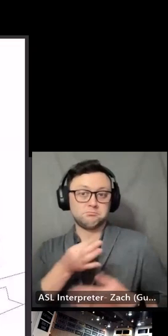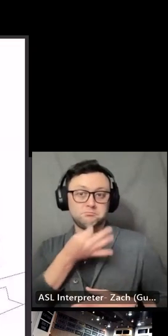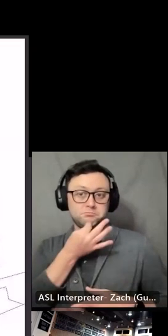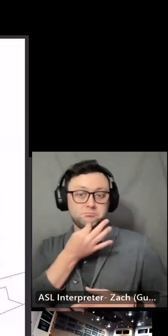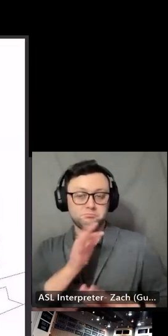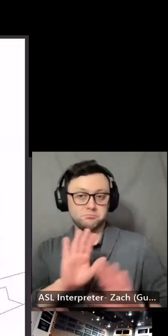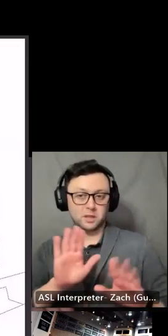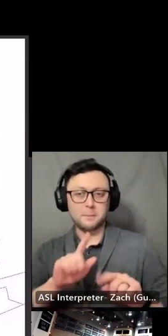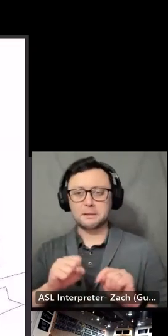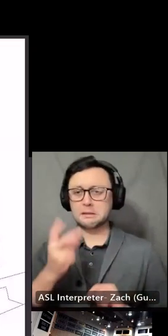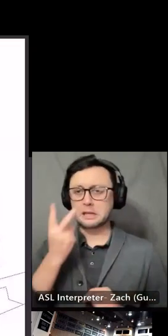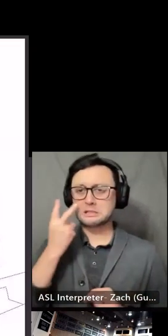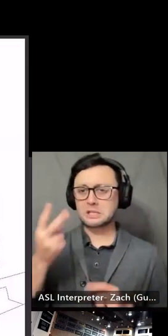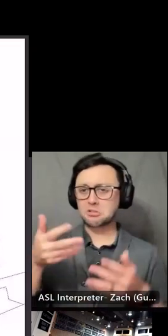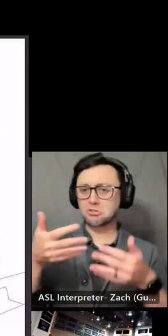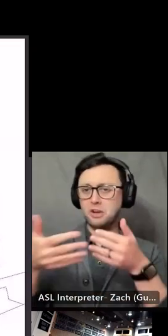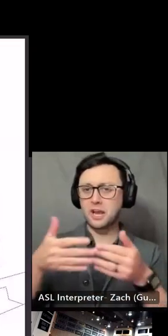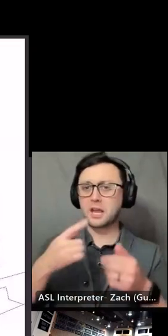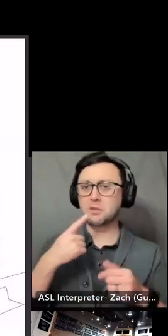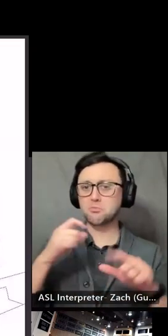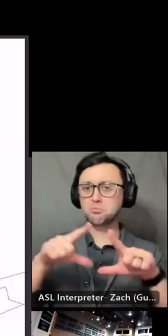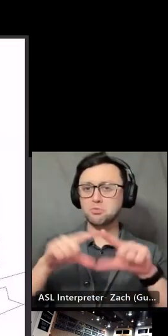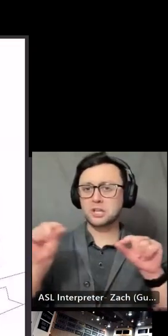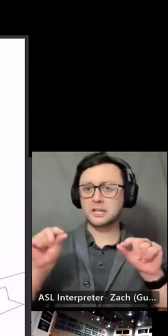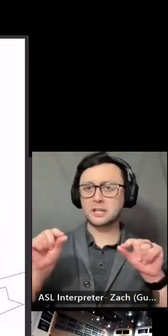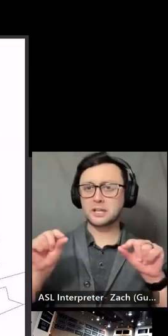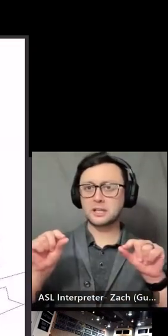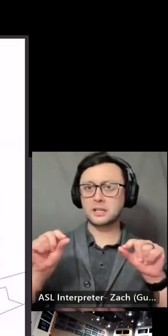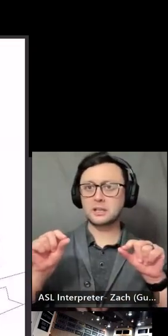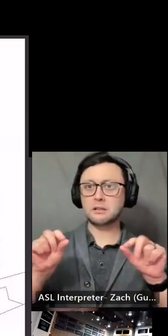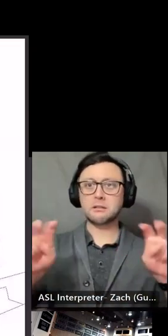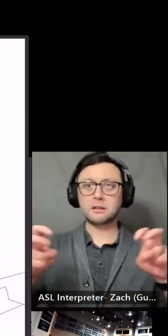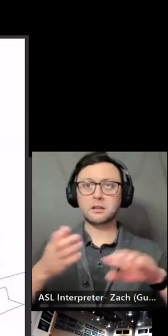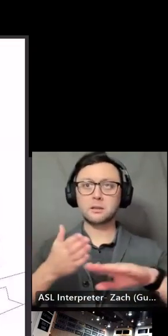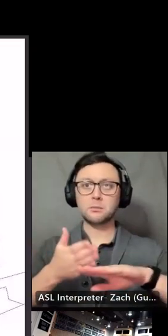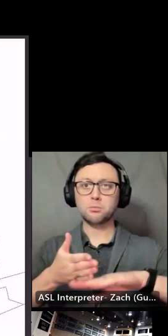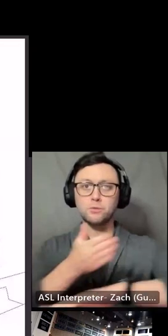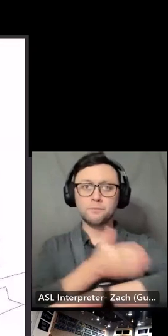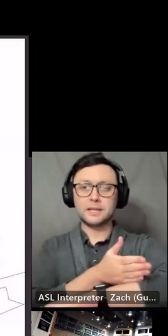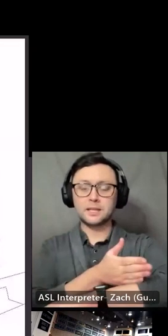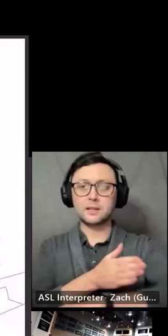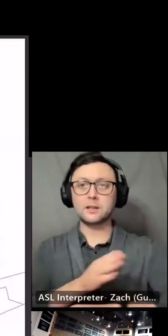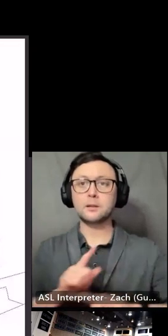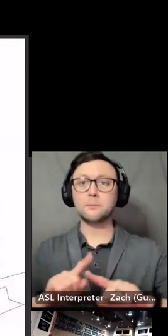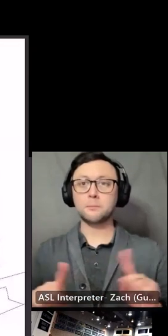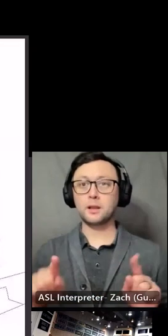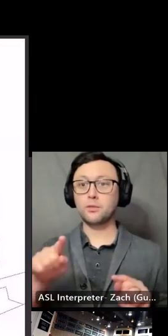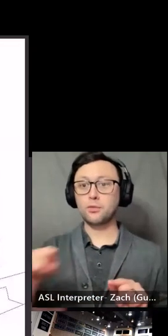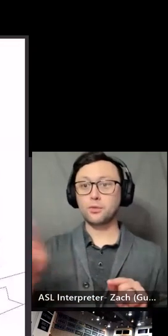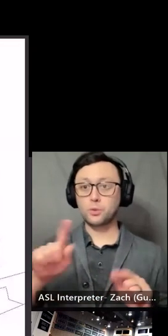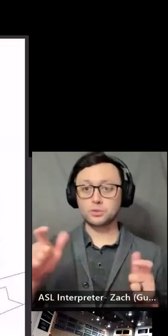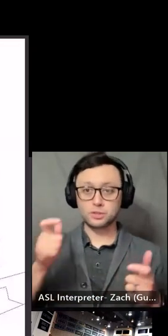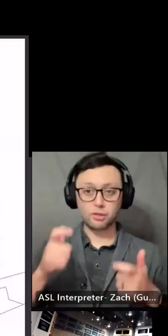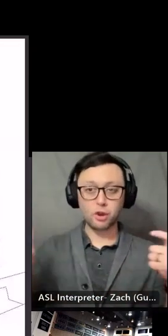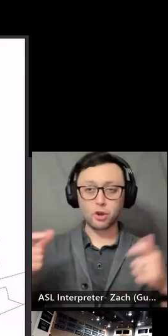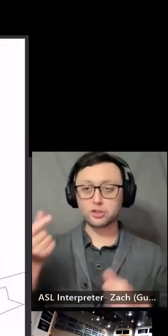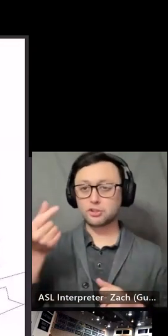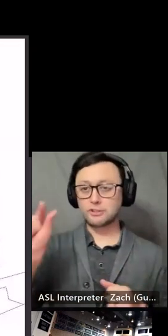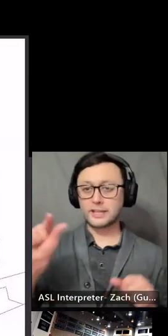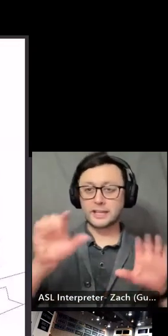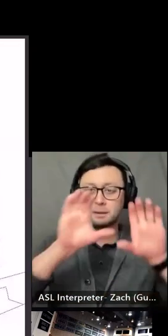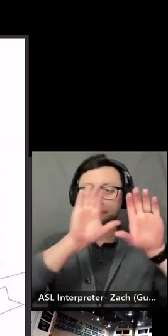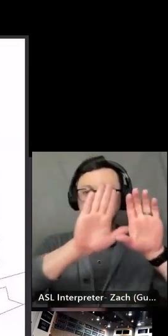the gray brick may be an improvement. But I have to say, those large green panels look